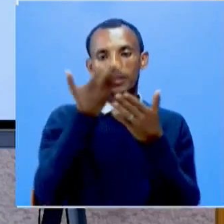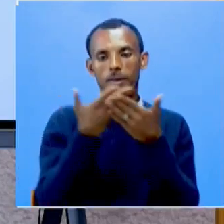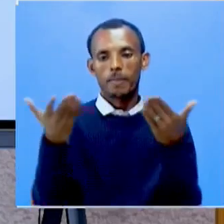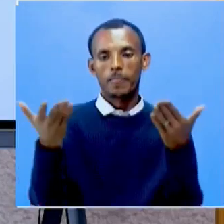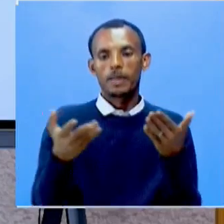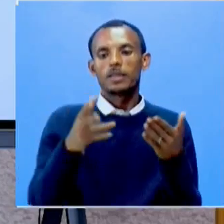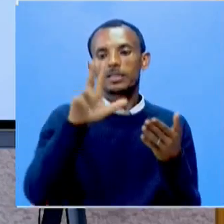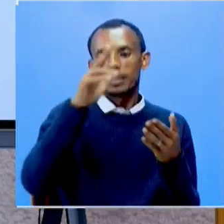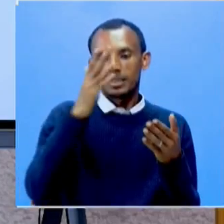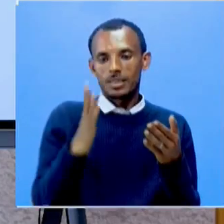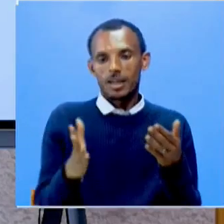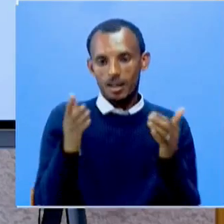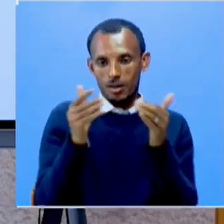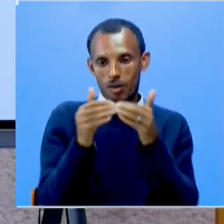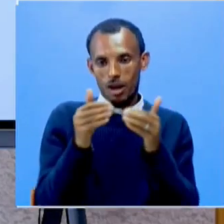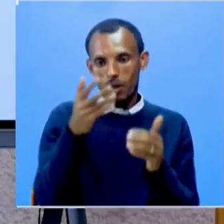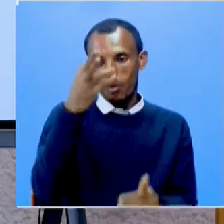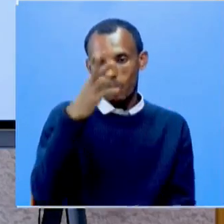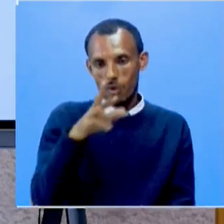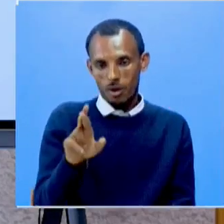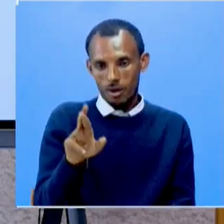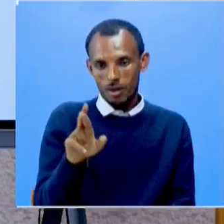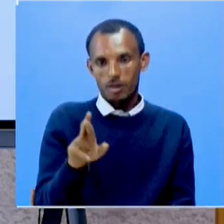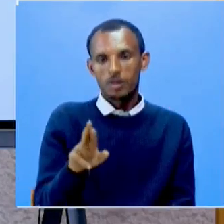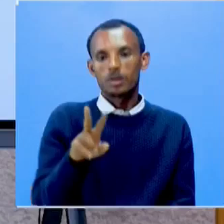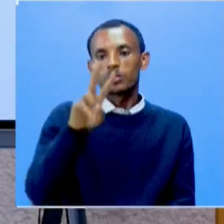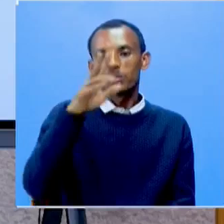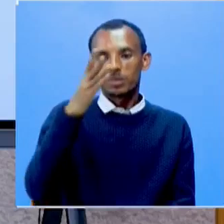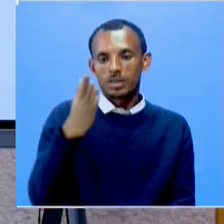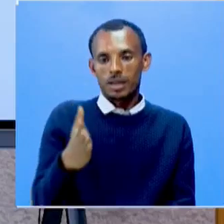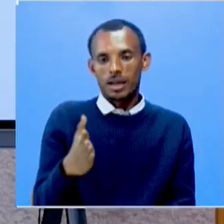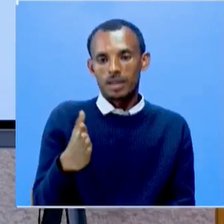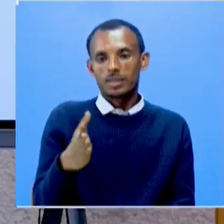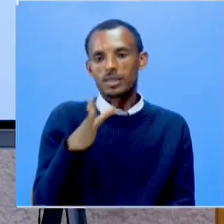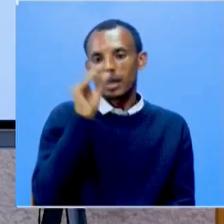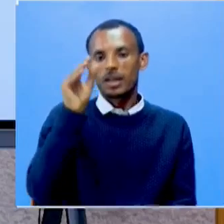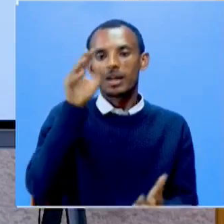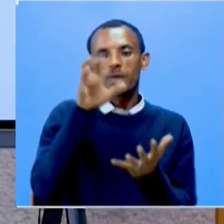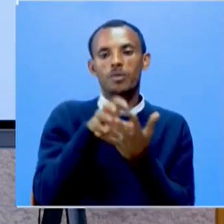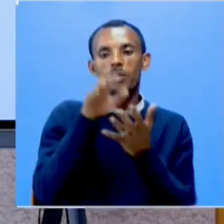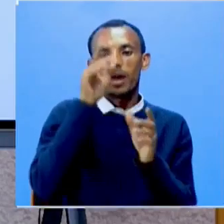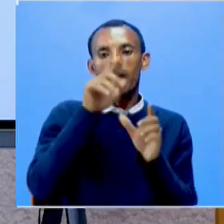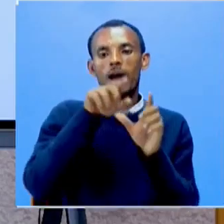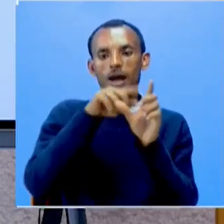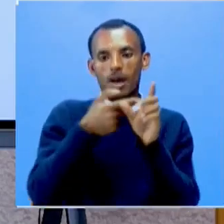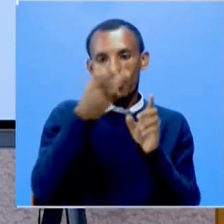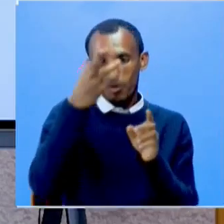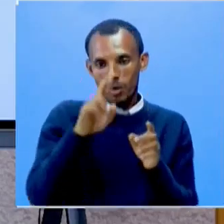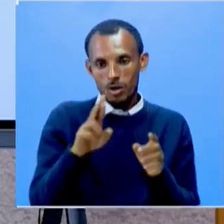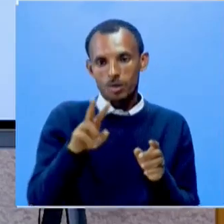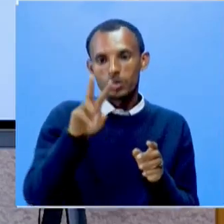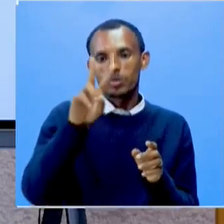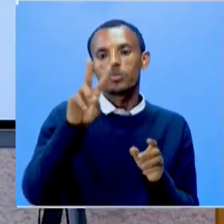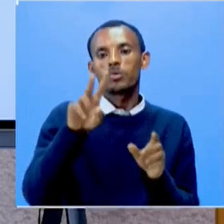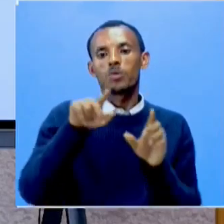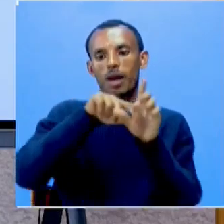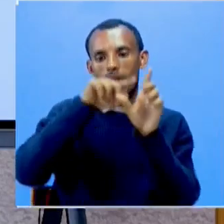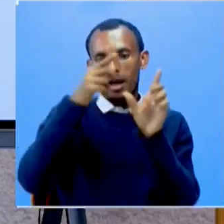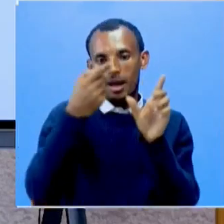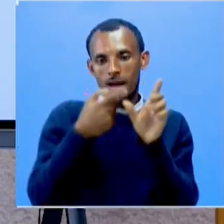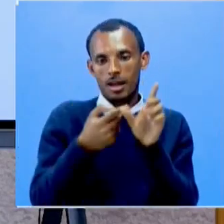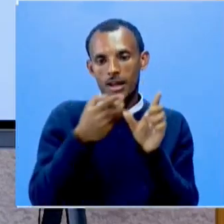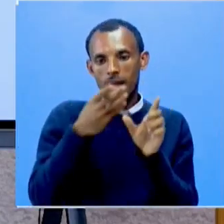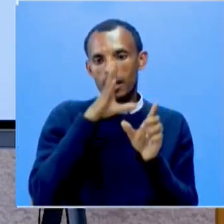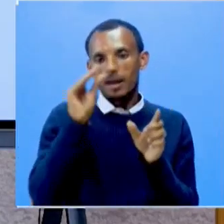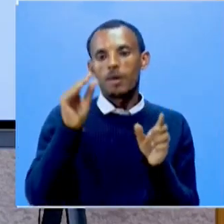three sides, or two sides and the include angle, or the third is the two